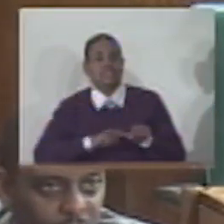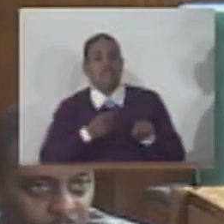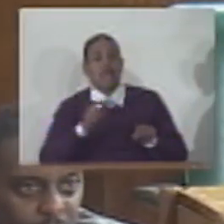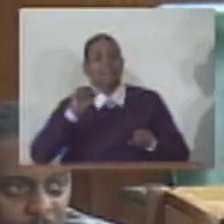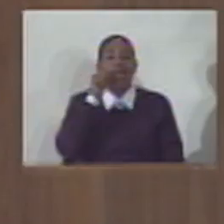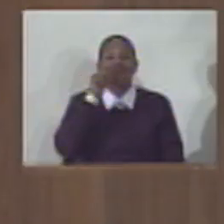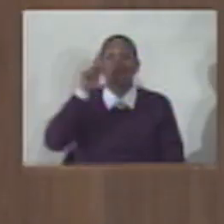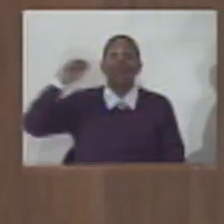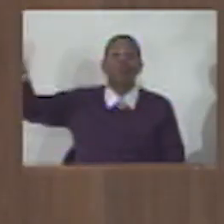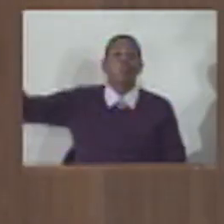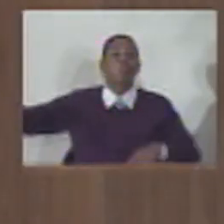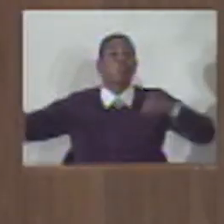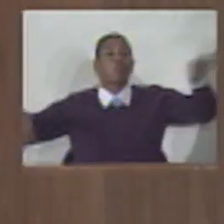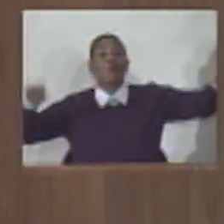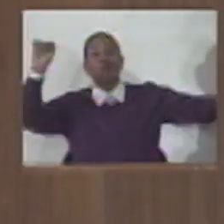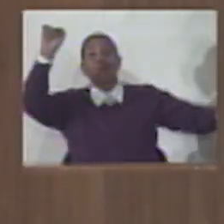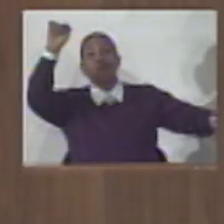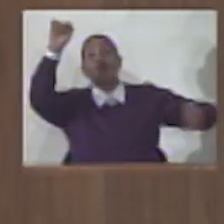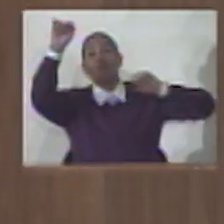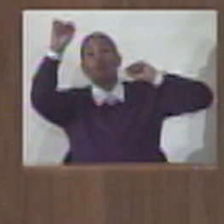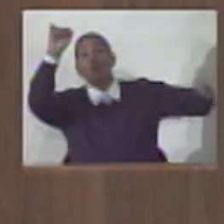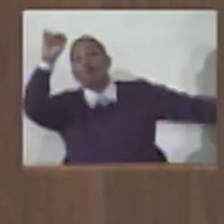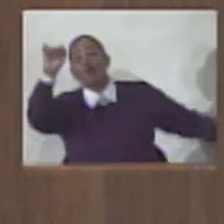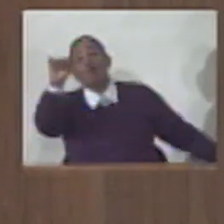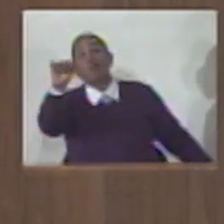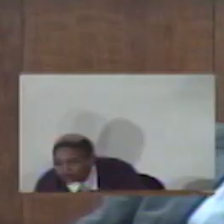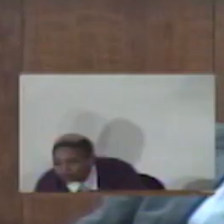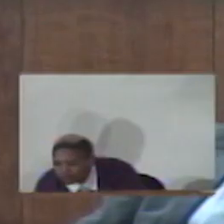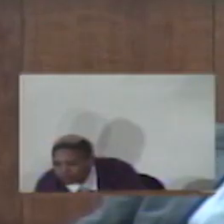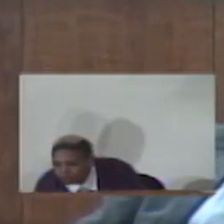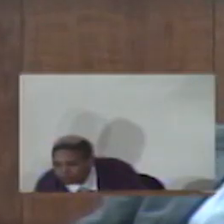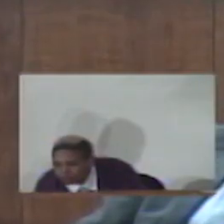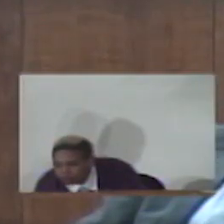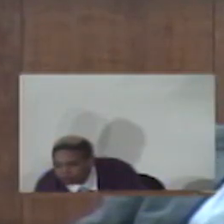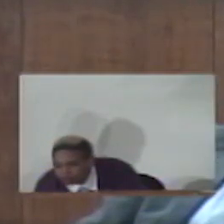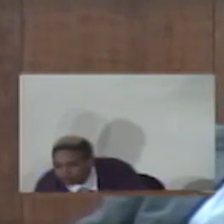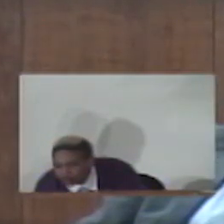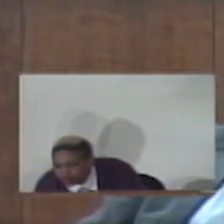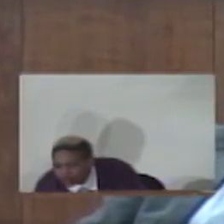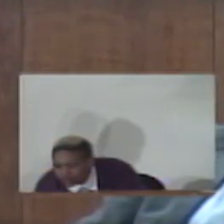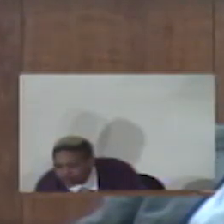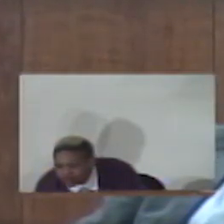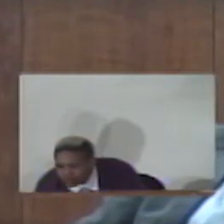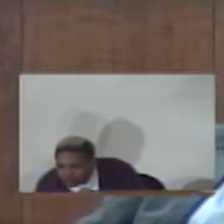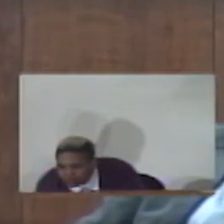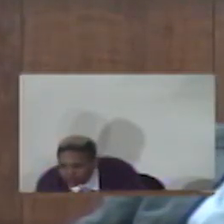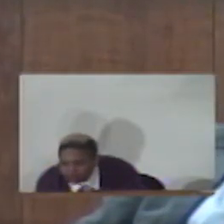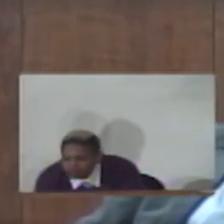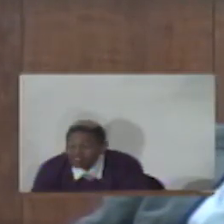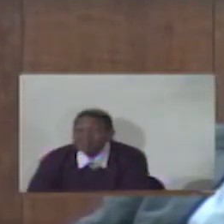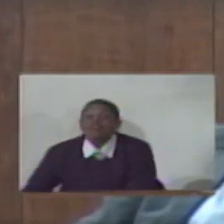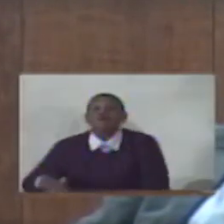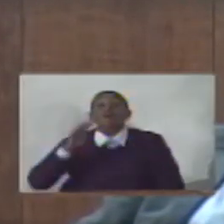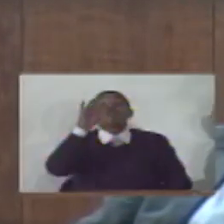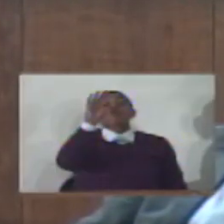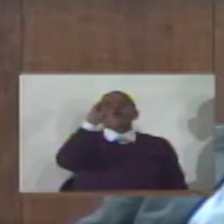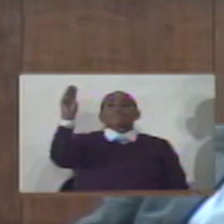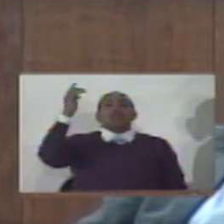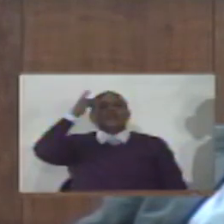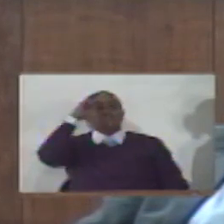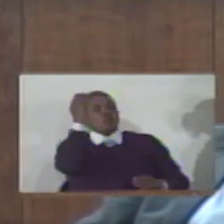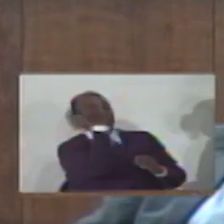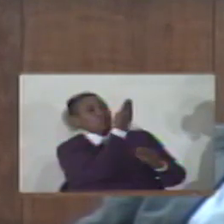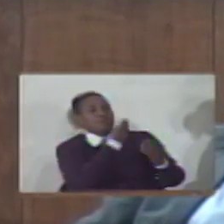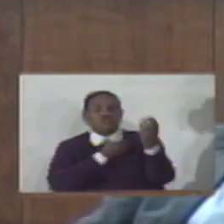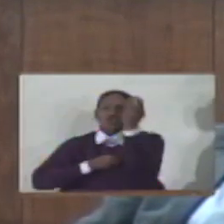Works Agency and the National Solid Waste Management Authority. $4 million for bushing and drain cleaning,